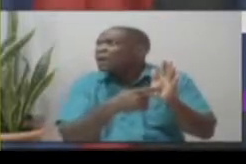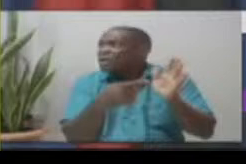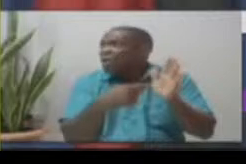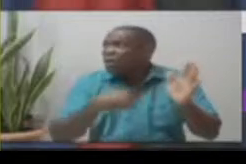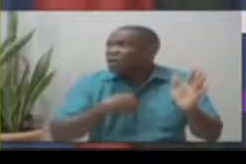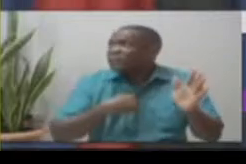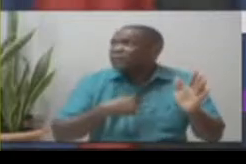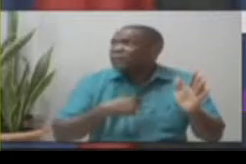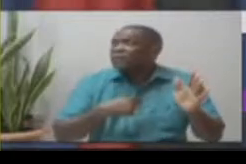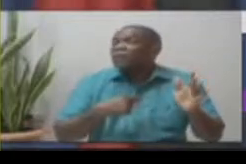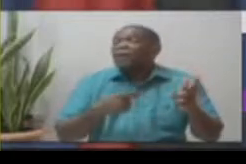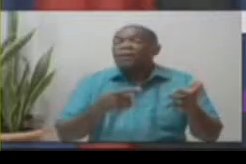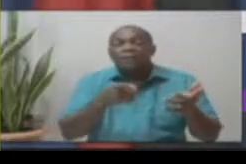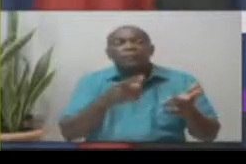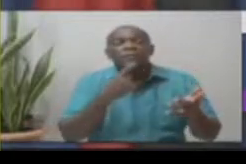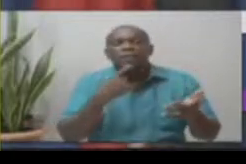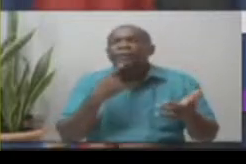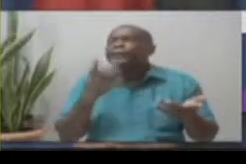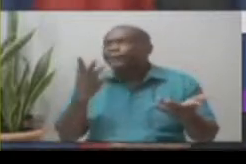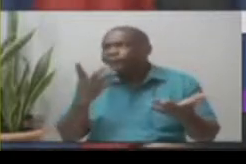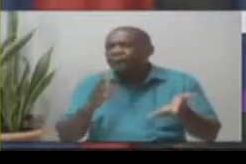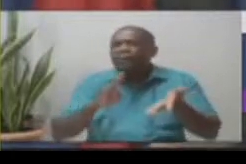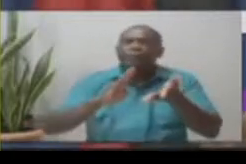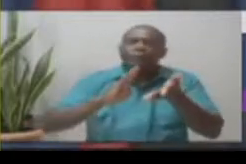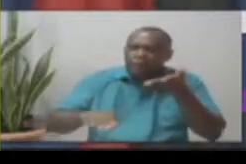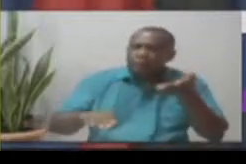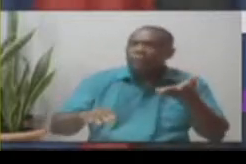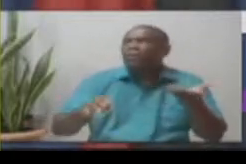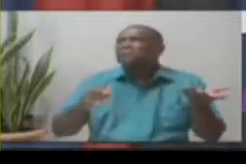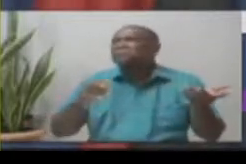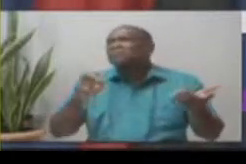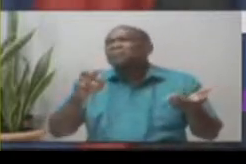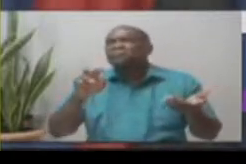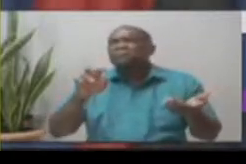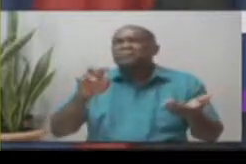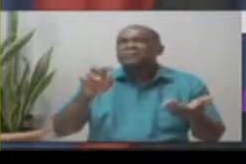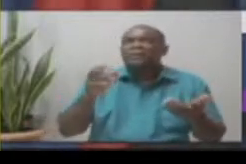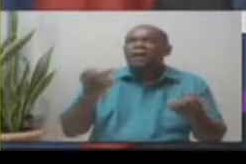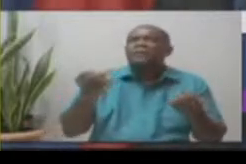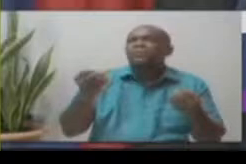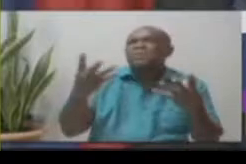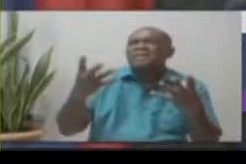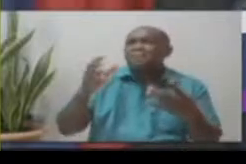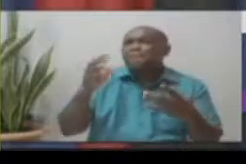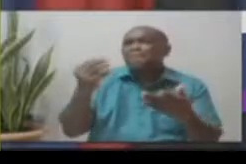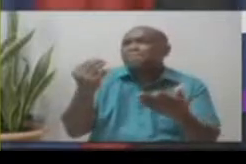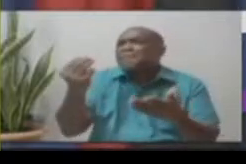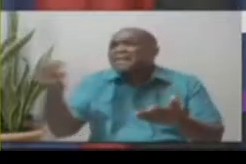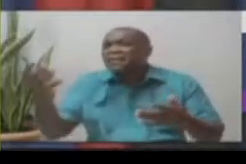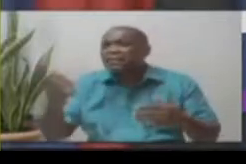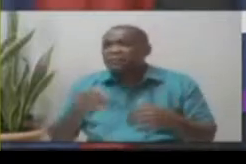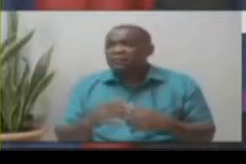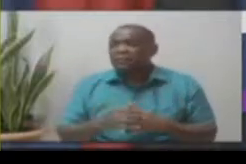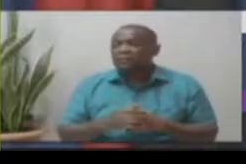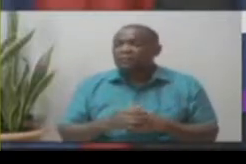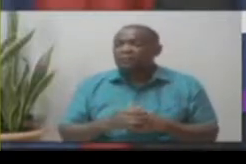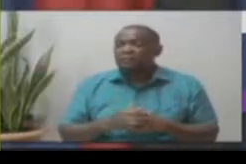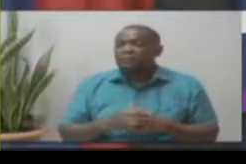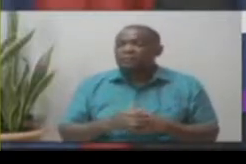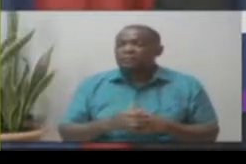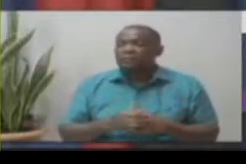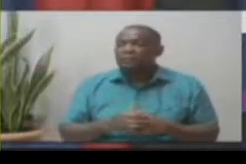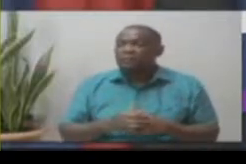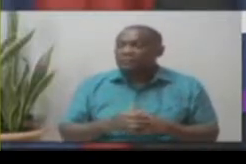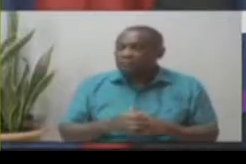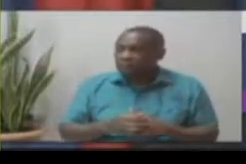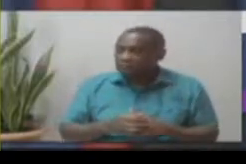rest. And the people who did that, still in the parliament, waiting for the next election, and